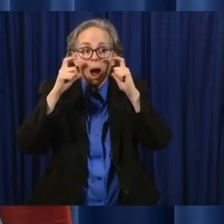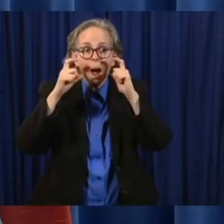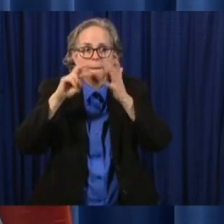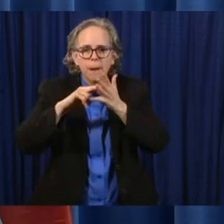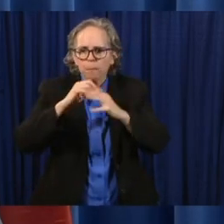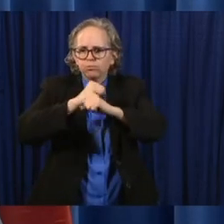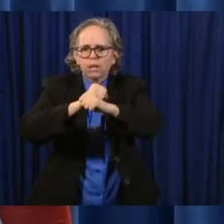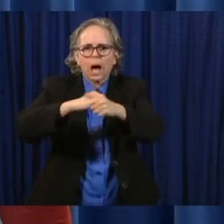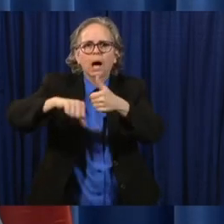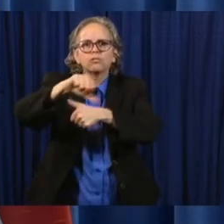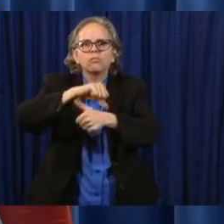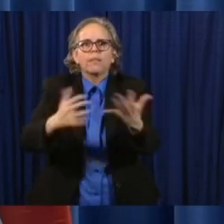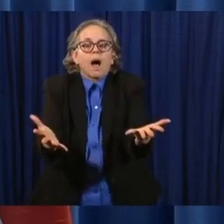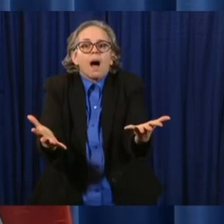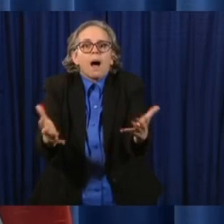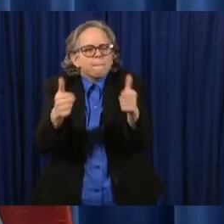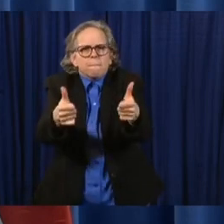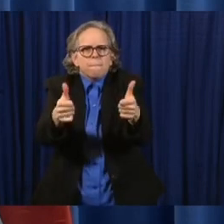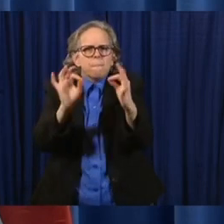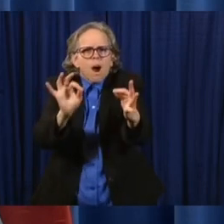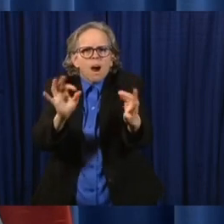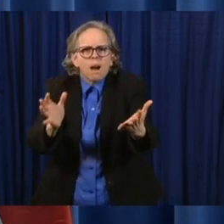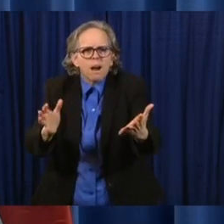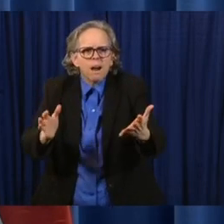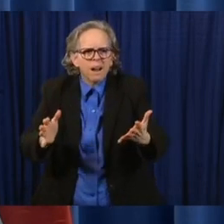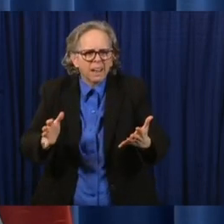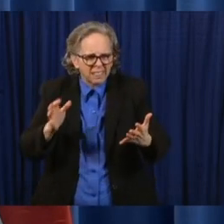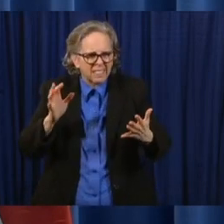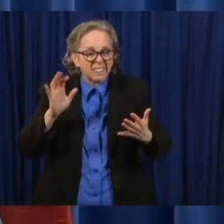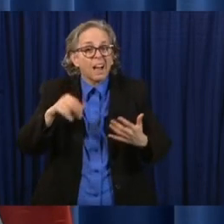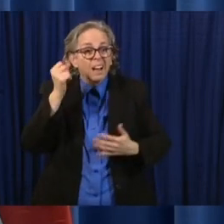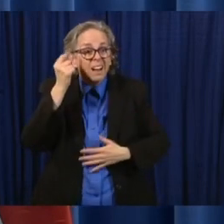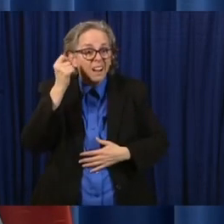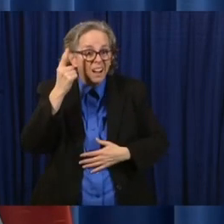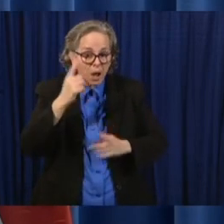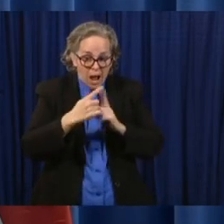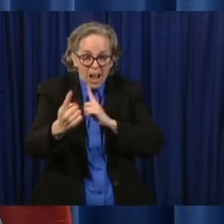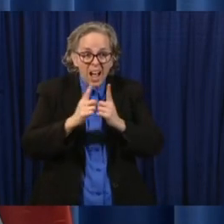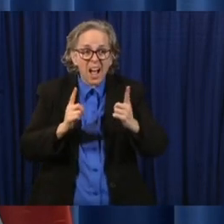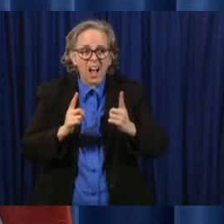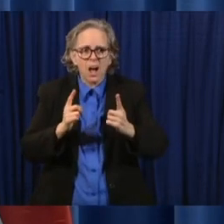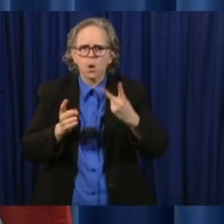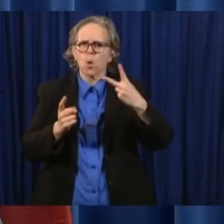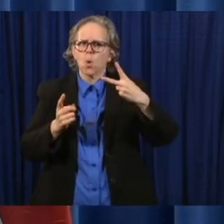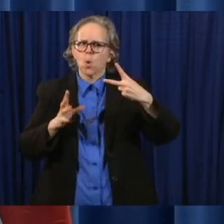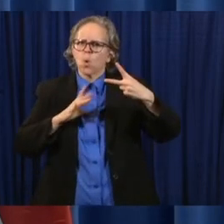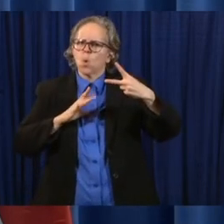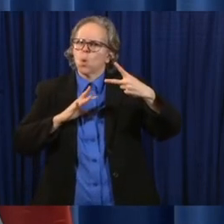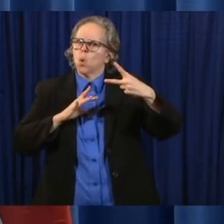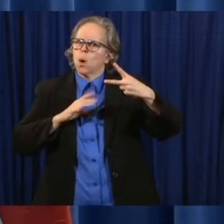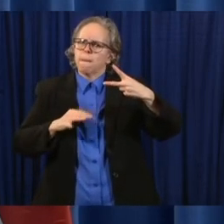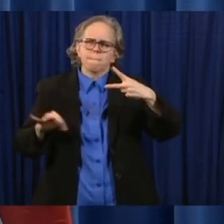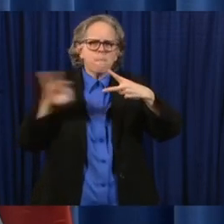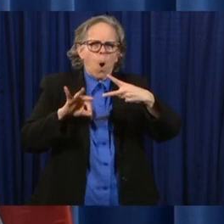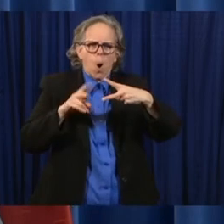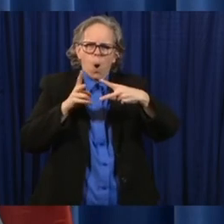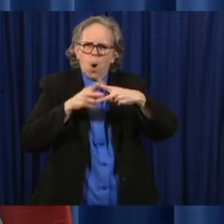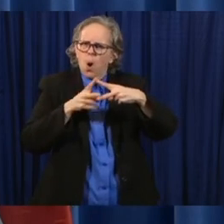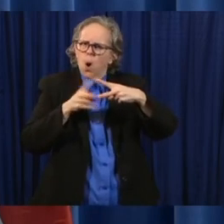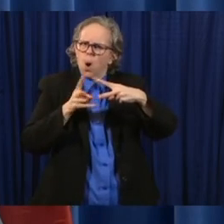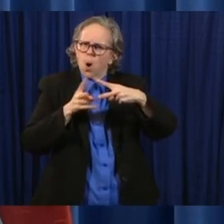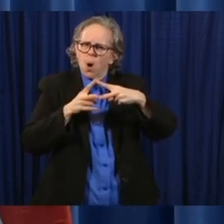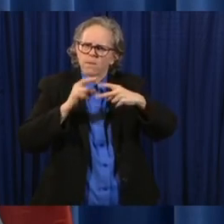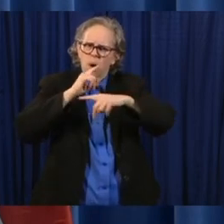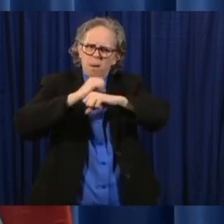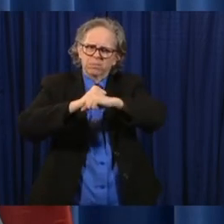And, that plus the social distancing are two very solid things, not one or the other, but both, that really will